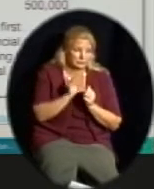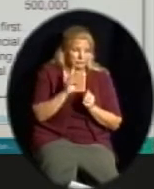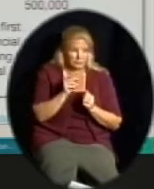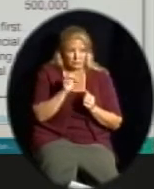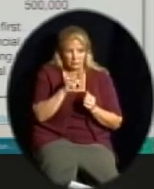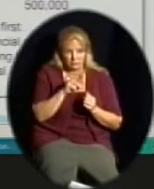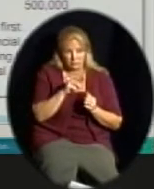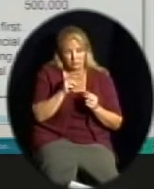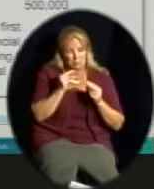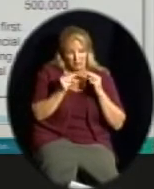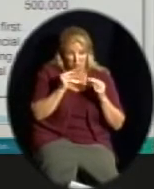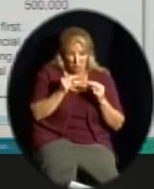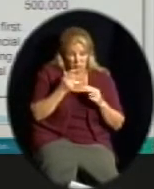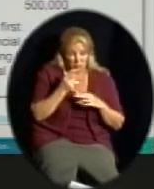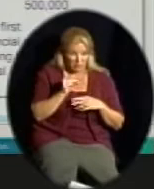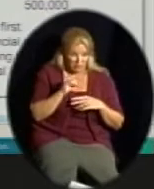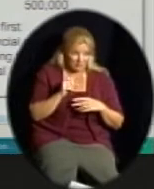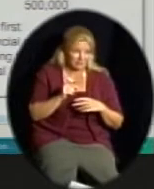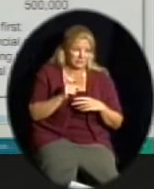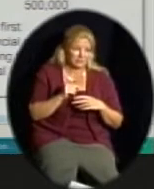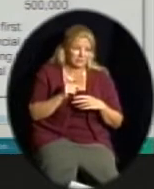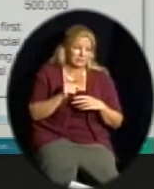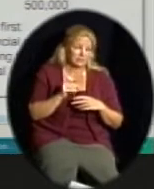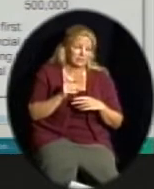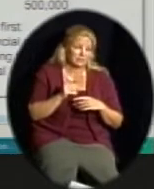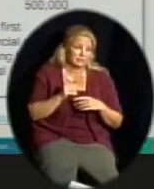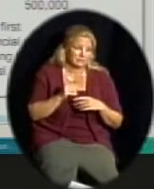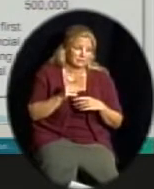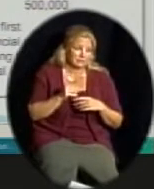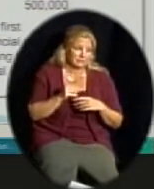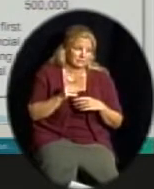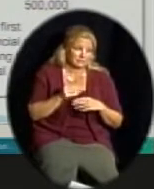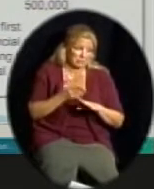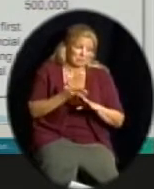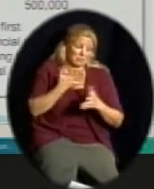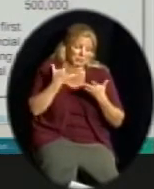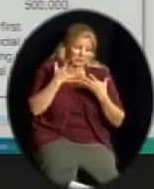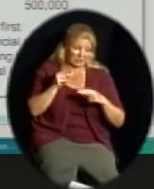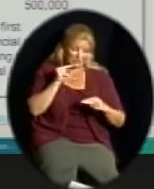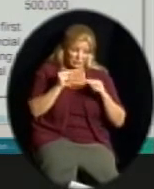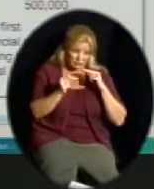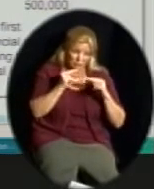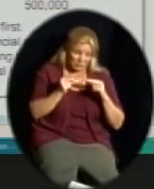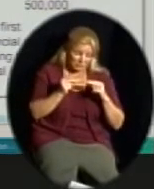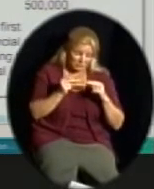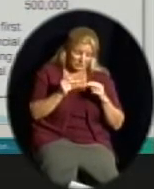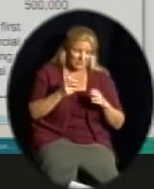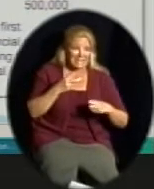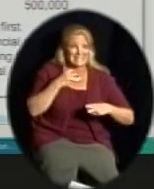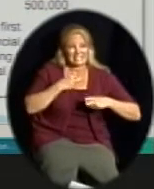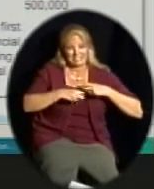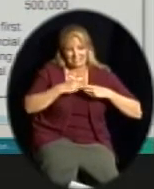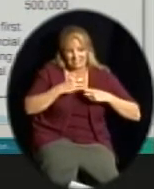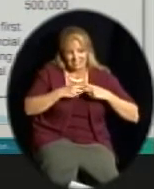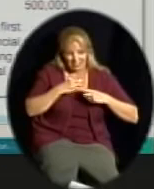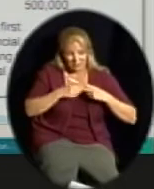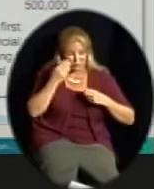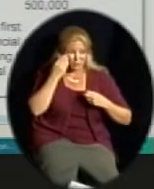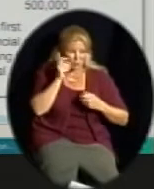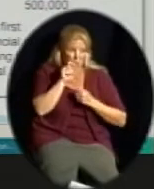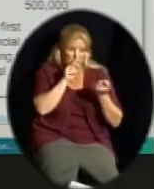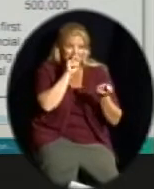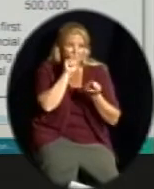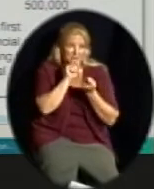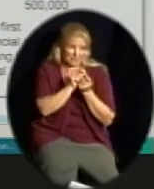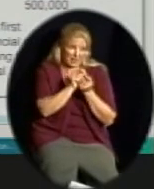until that's known, it's hard to really pin down what's going to constitute almost 80% of our total budget. And so what we've